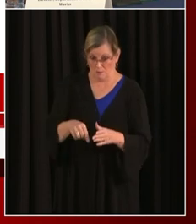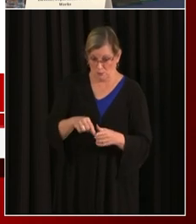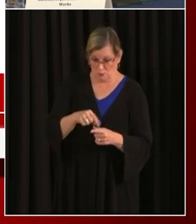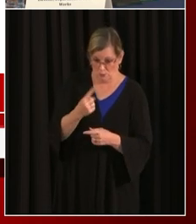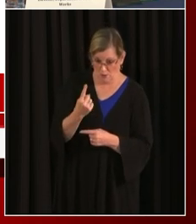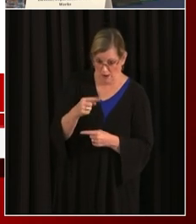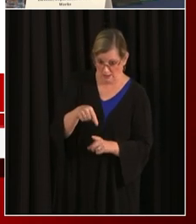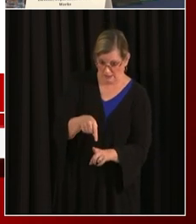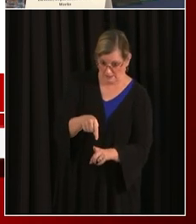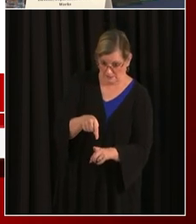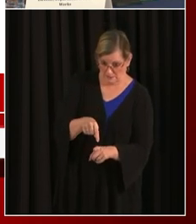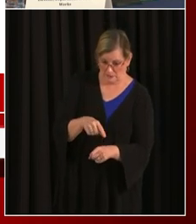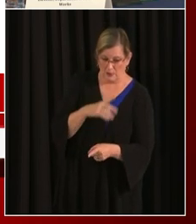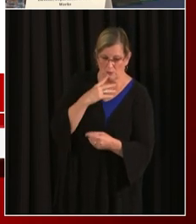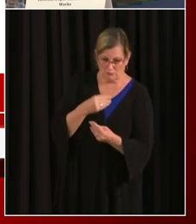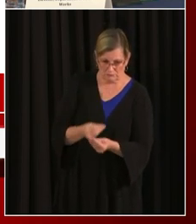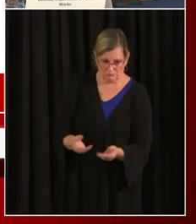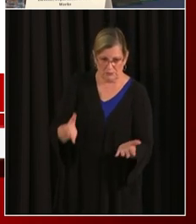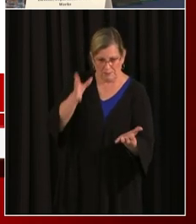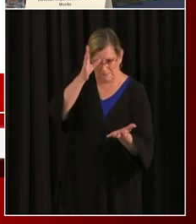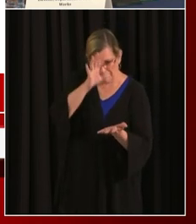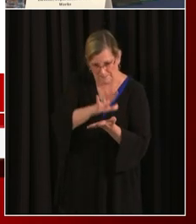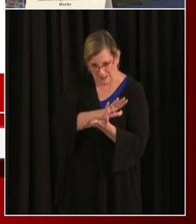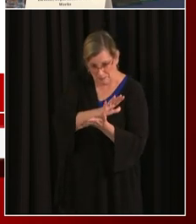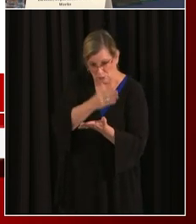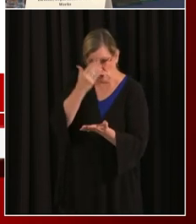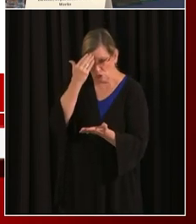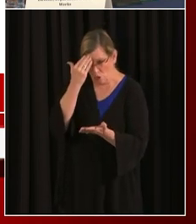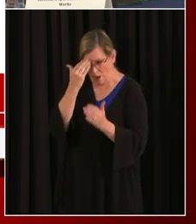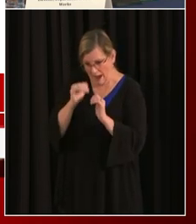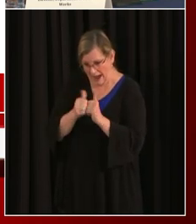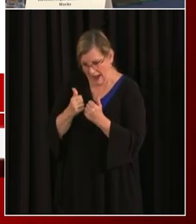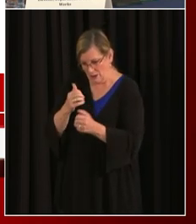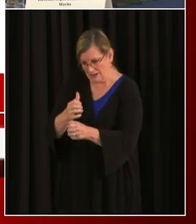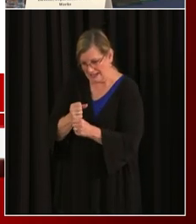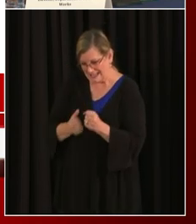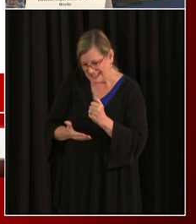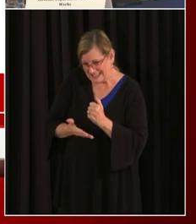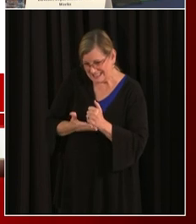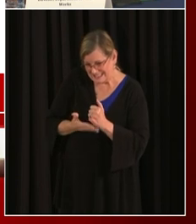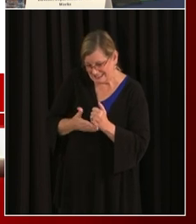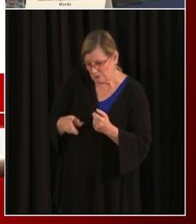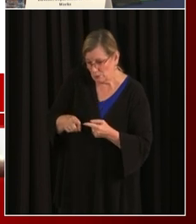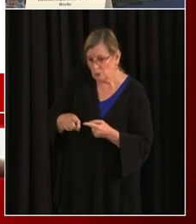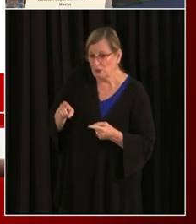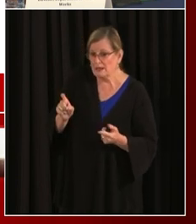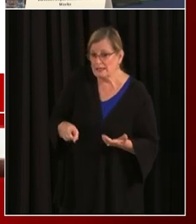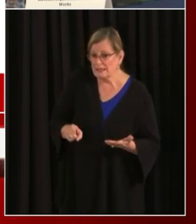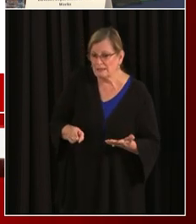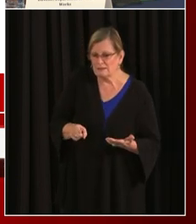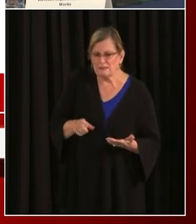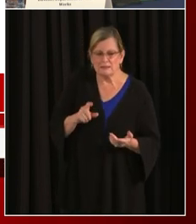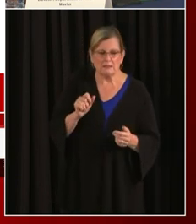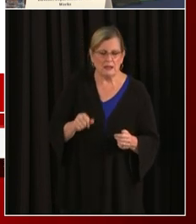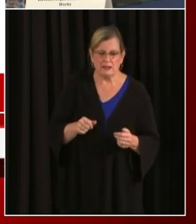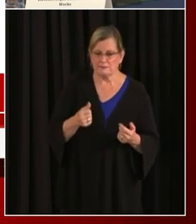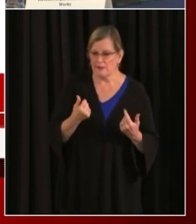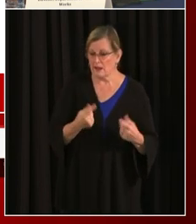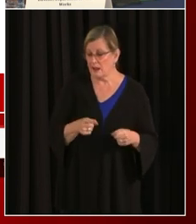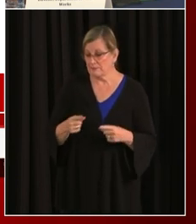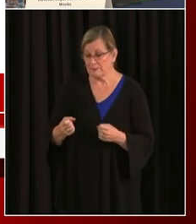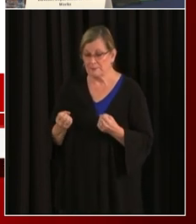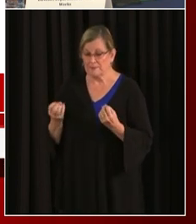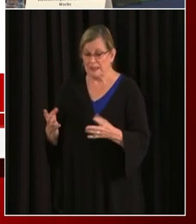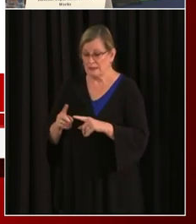still coming to those sites to ensure people know how to get assistance when they need it, and that can be through any of the many